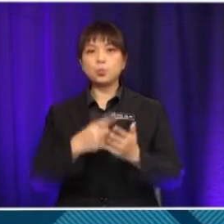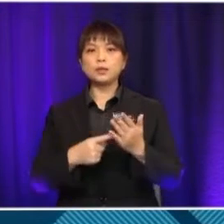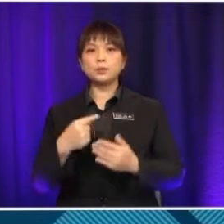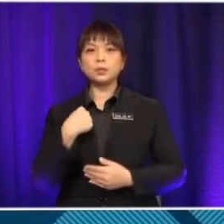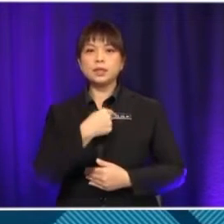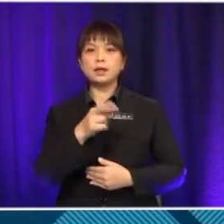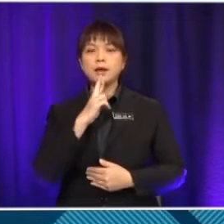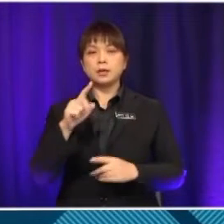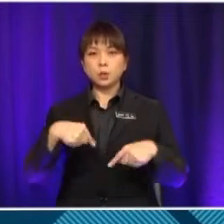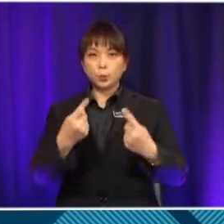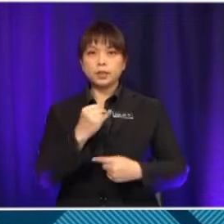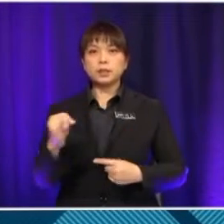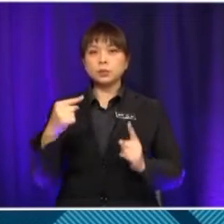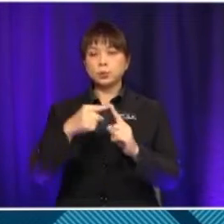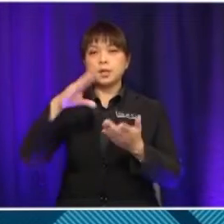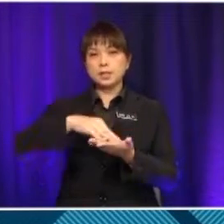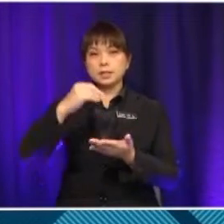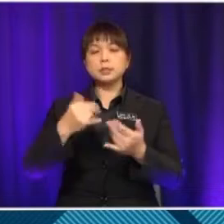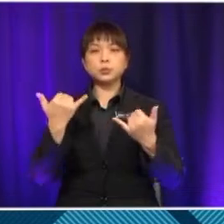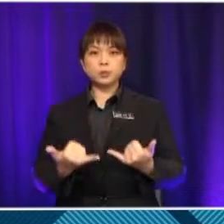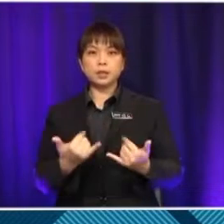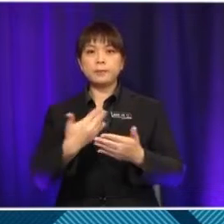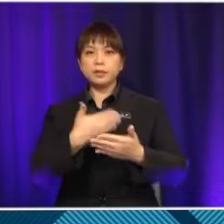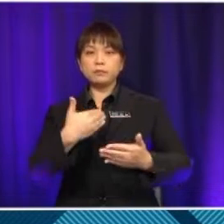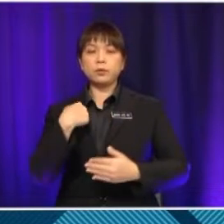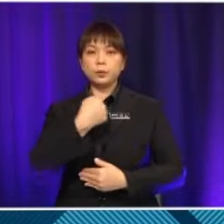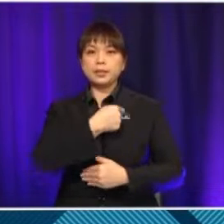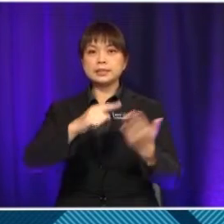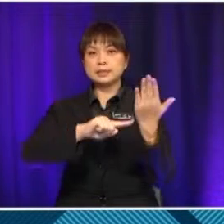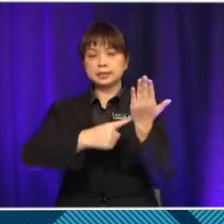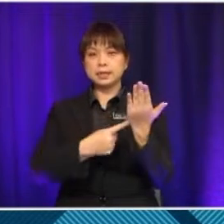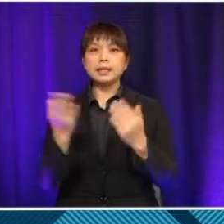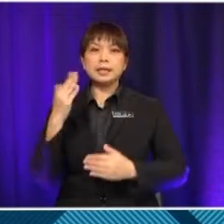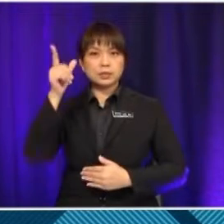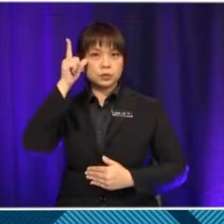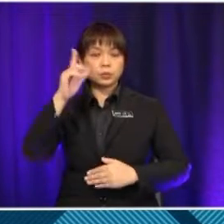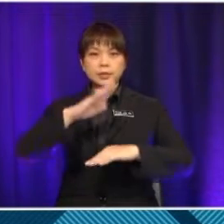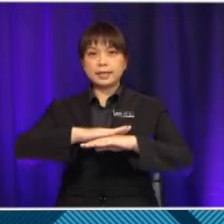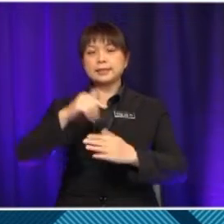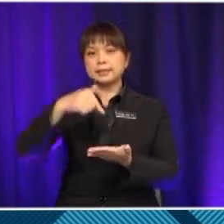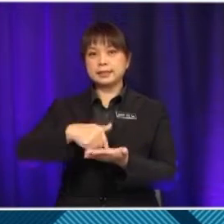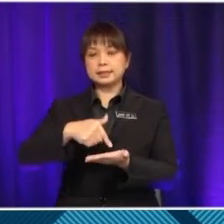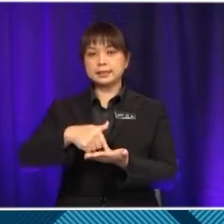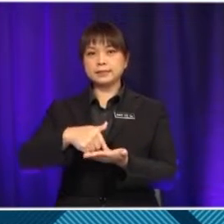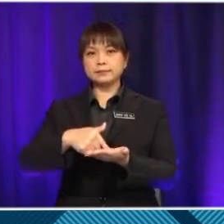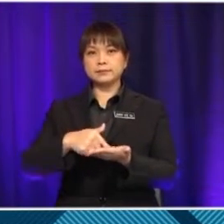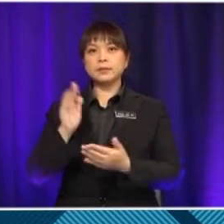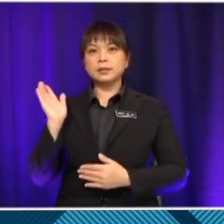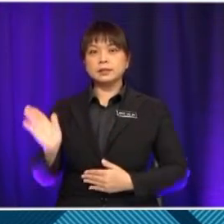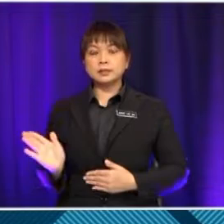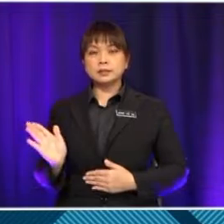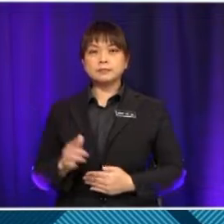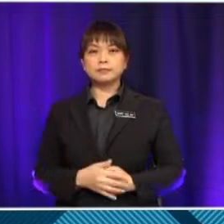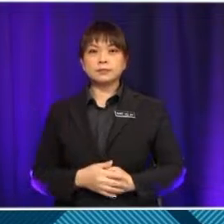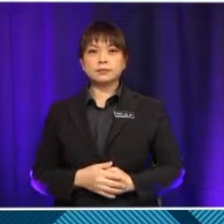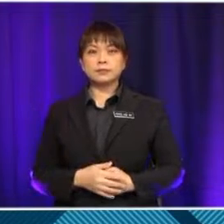today? All right. Okay, so before we start, let's look at this, okay? Types of smart devices. So what